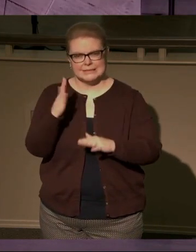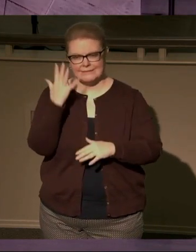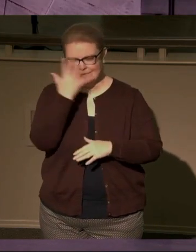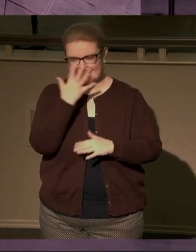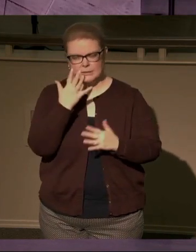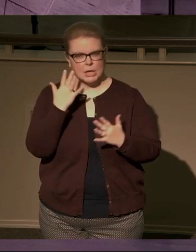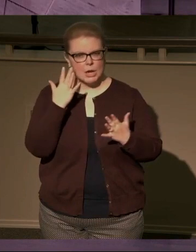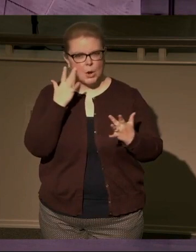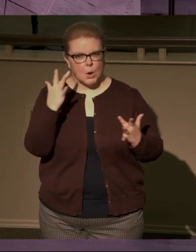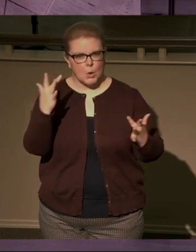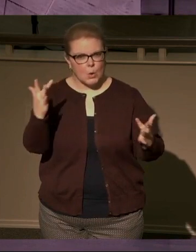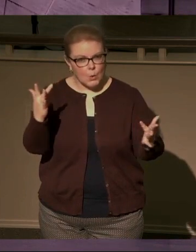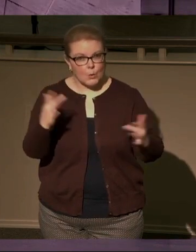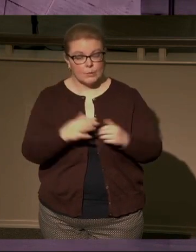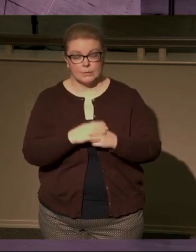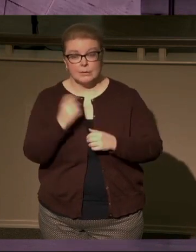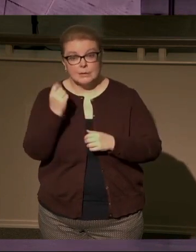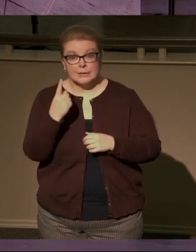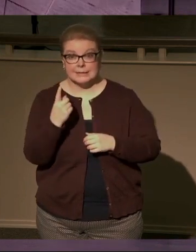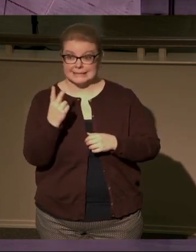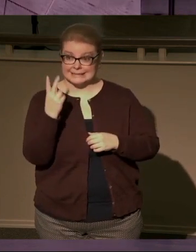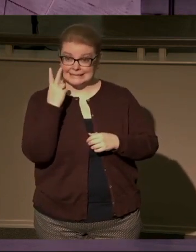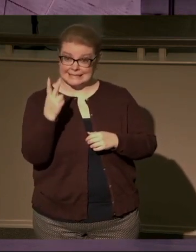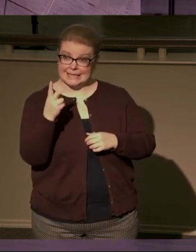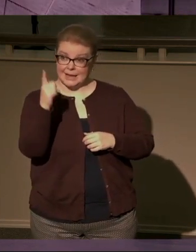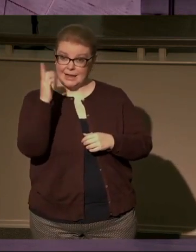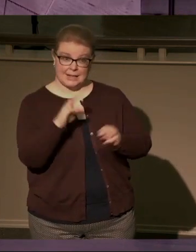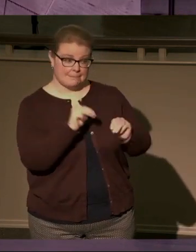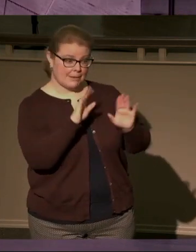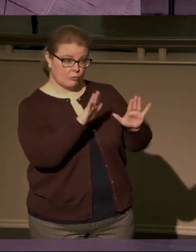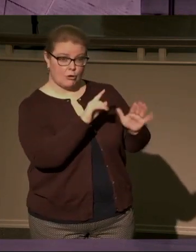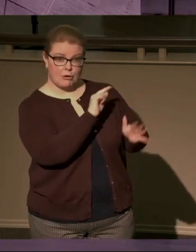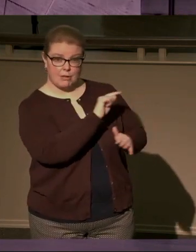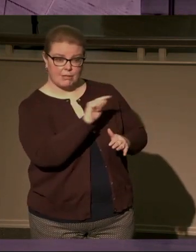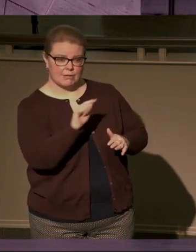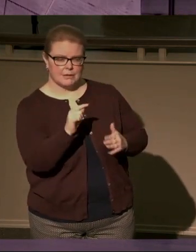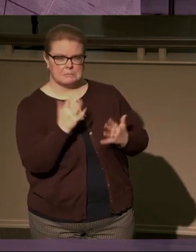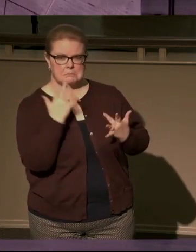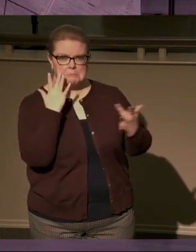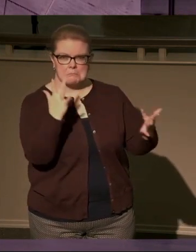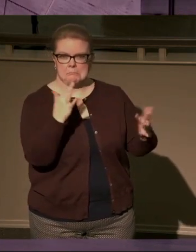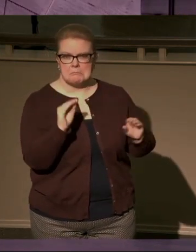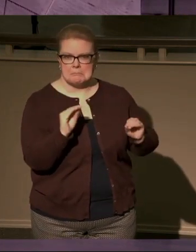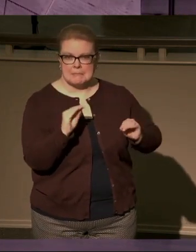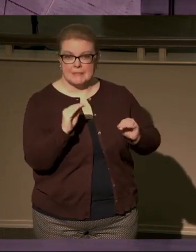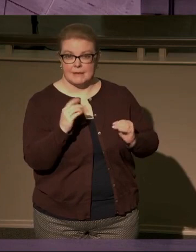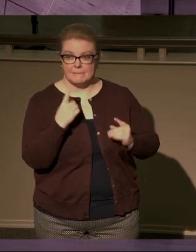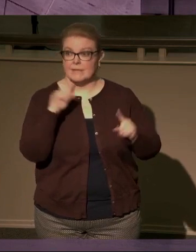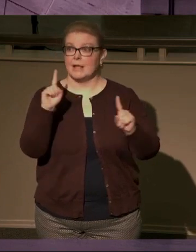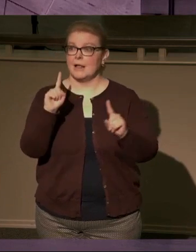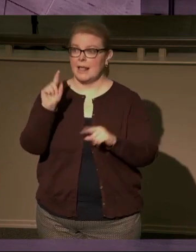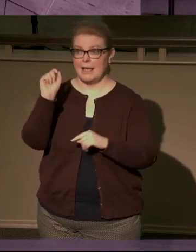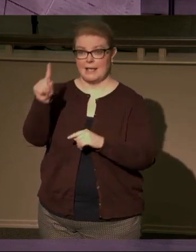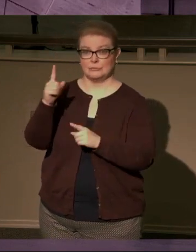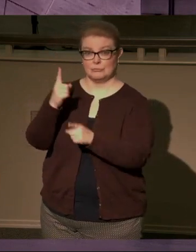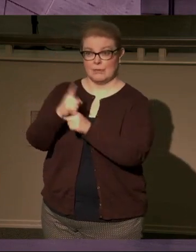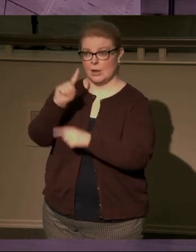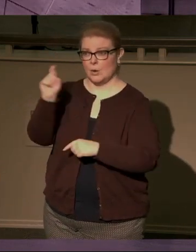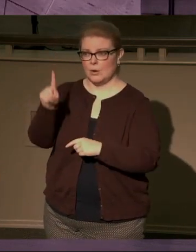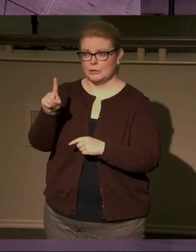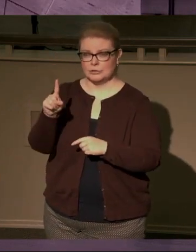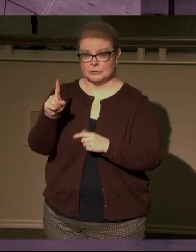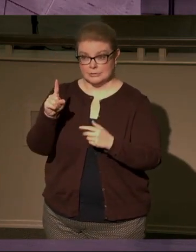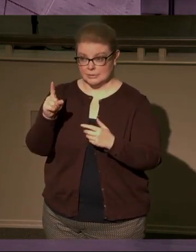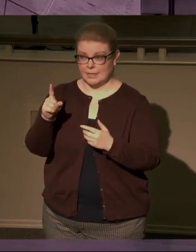It's interesting. He sees all the miracles, but his face doesn't glow. But he finally asks the right question, and then his whole physical